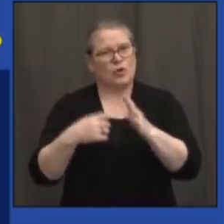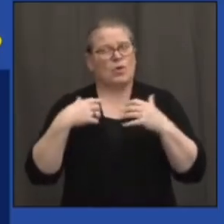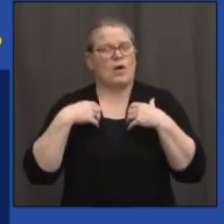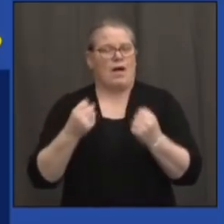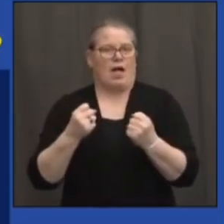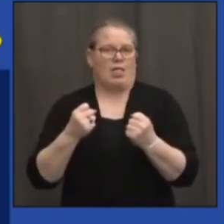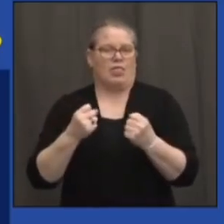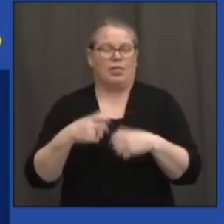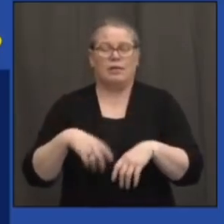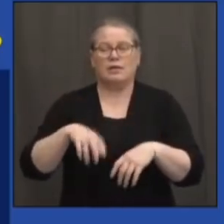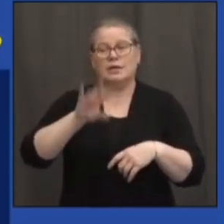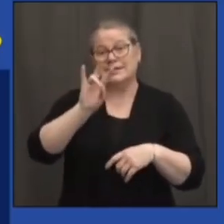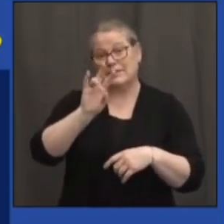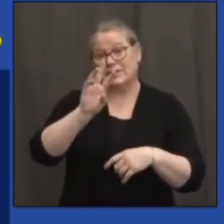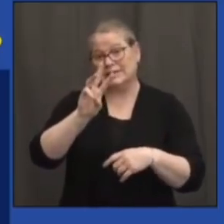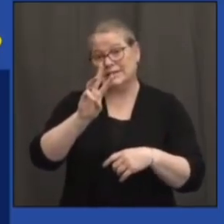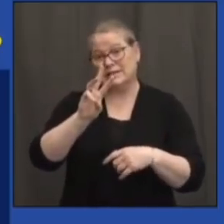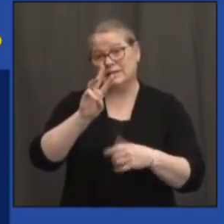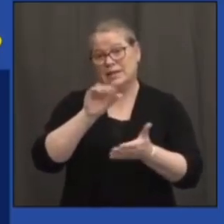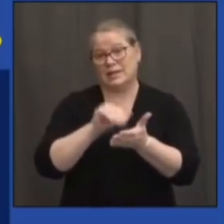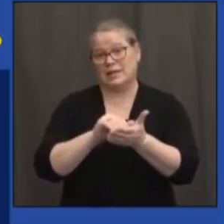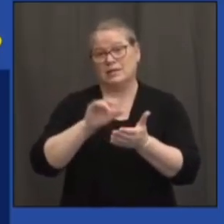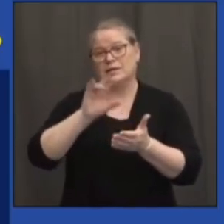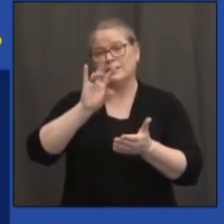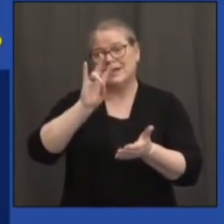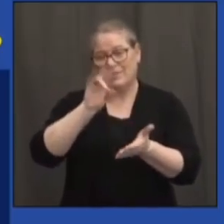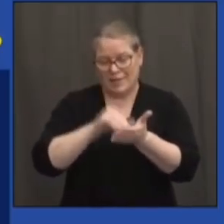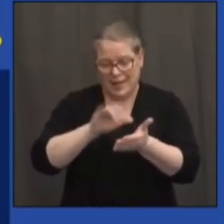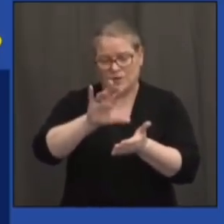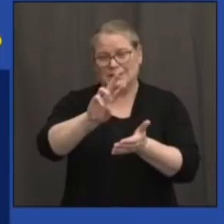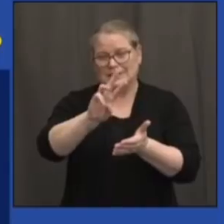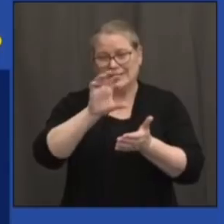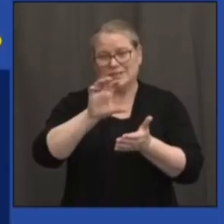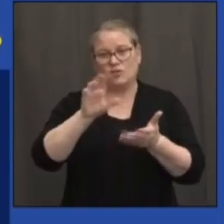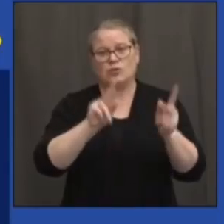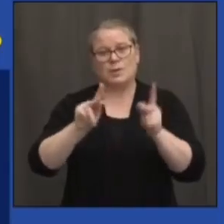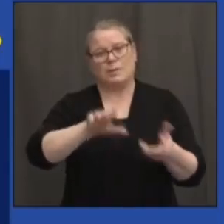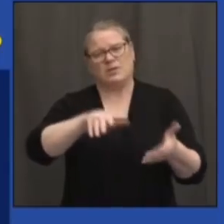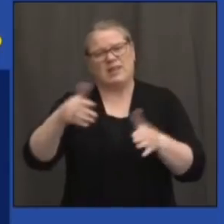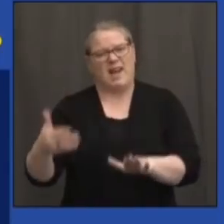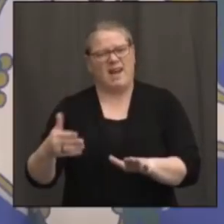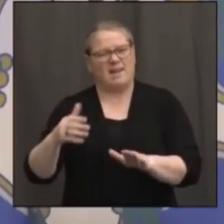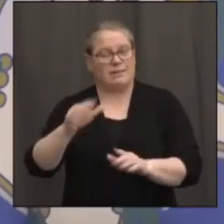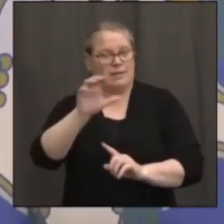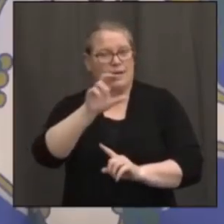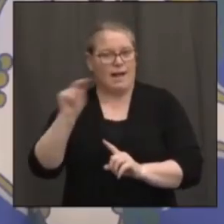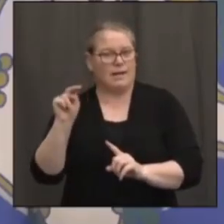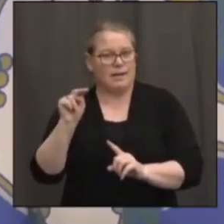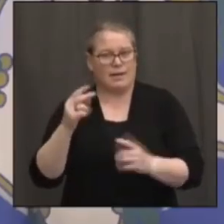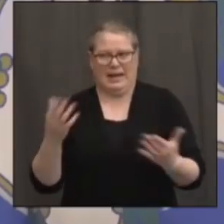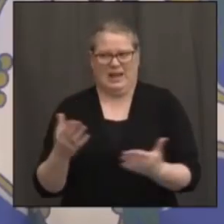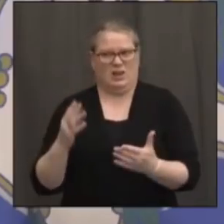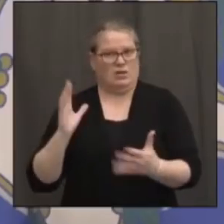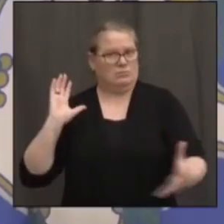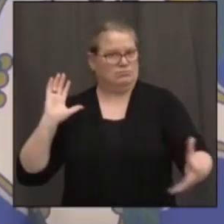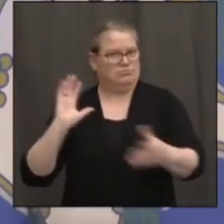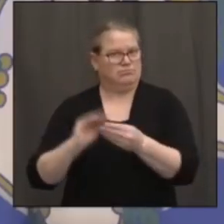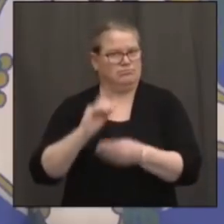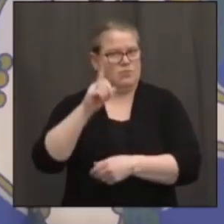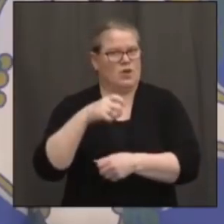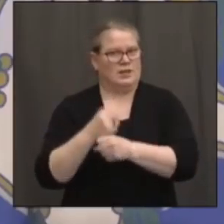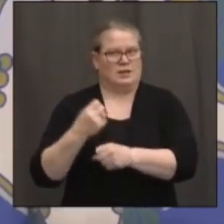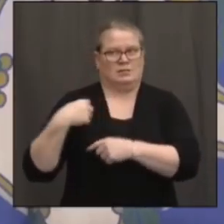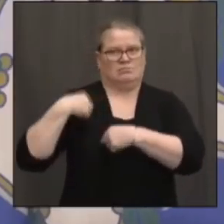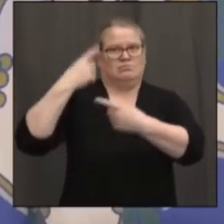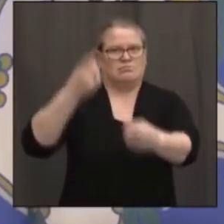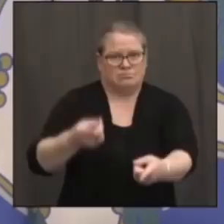COVID over the last year here in the state of Connecticut. And, you know, the vast majority of them are people over the age of 65. And, you